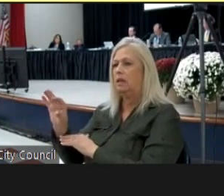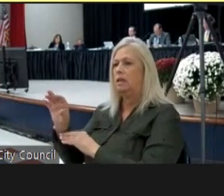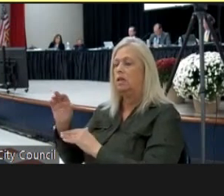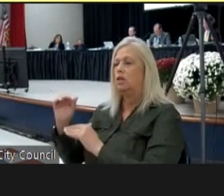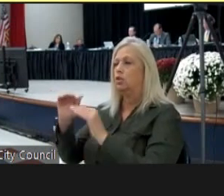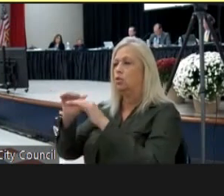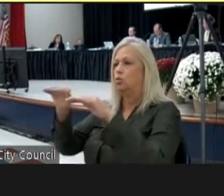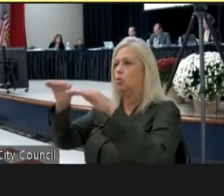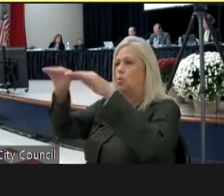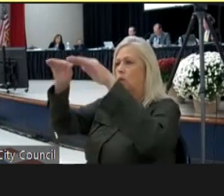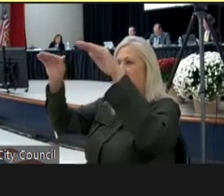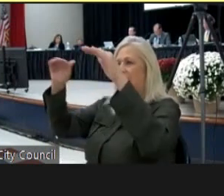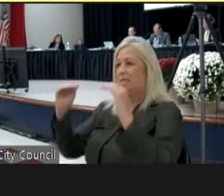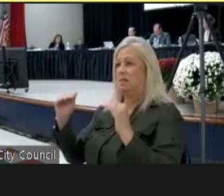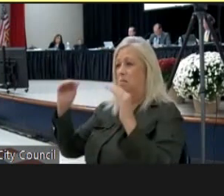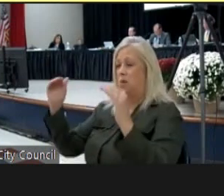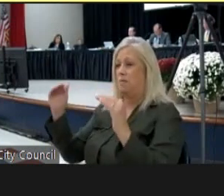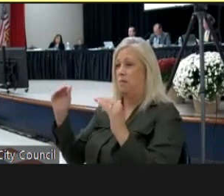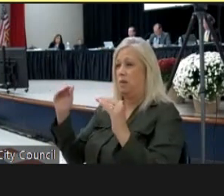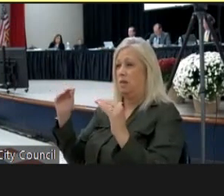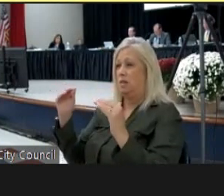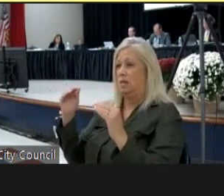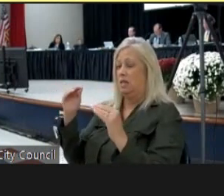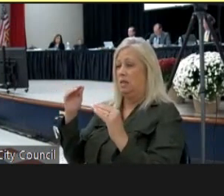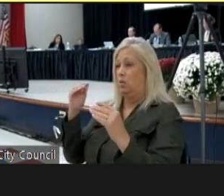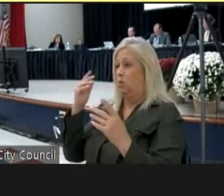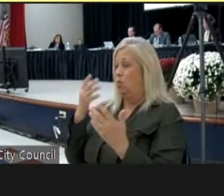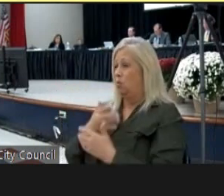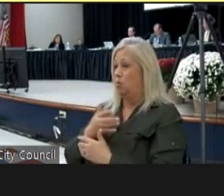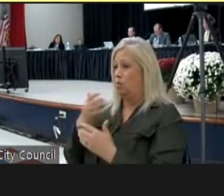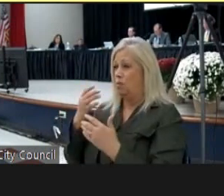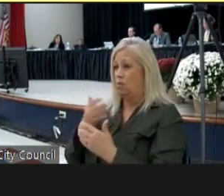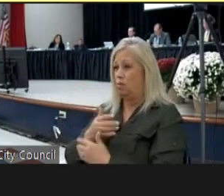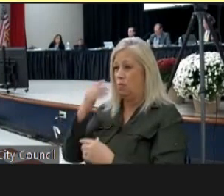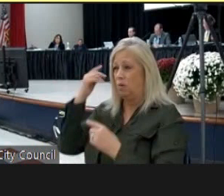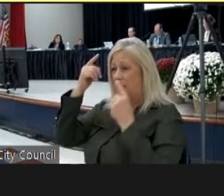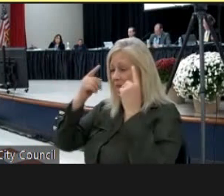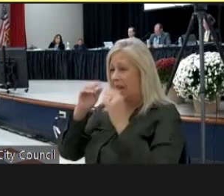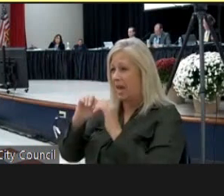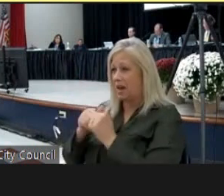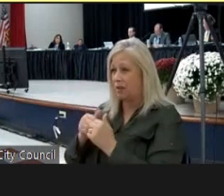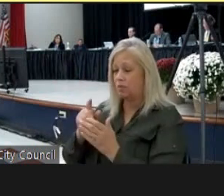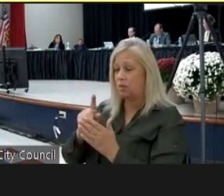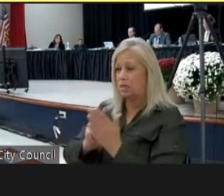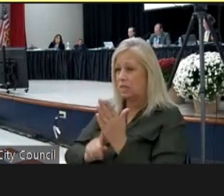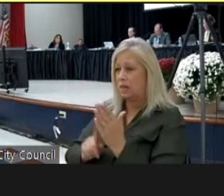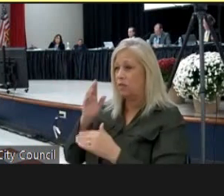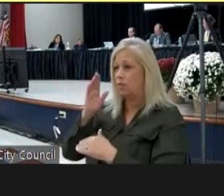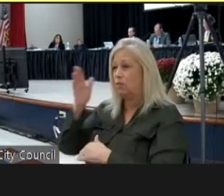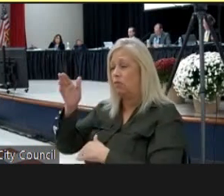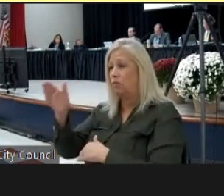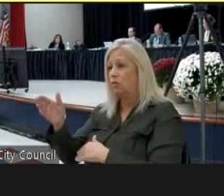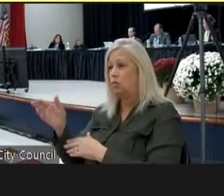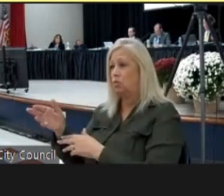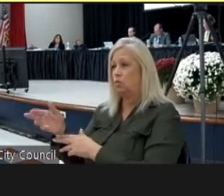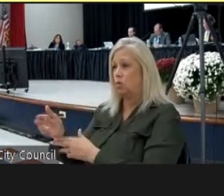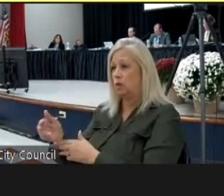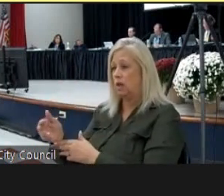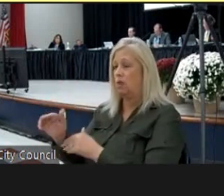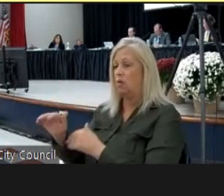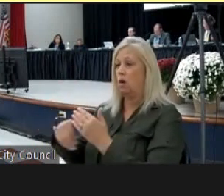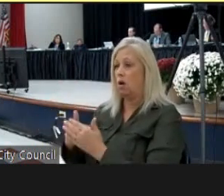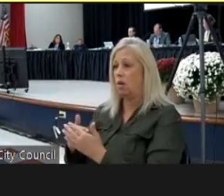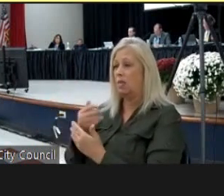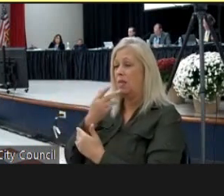these things, and you start thinking about how to design this for a future hotel. You can see in the image at right, all of the pink